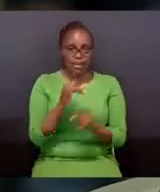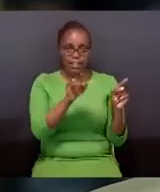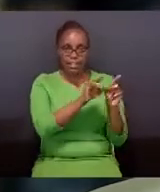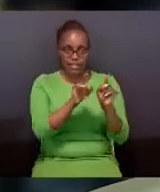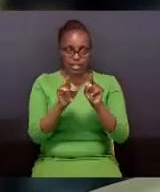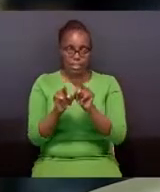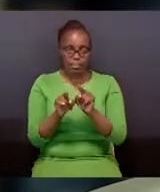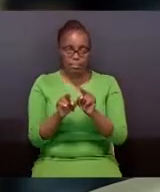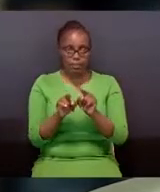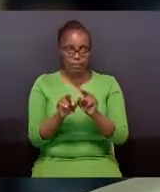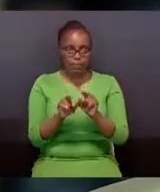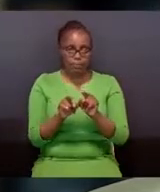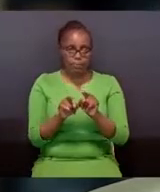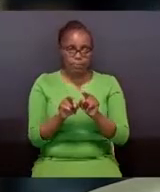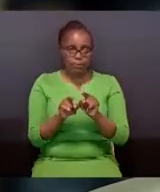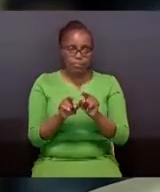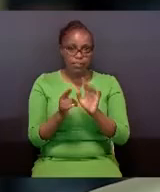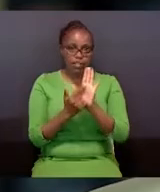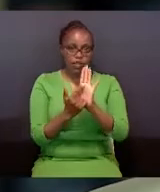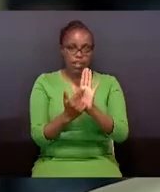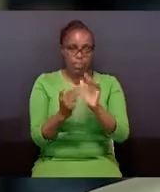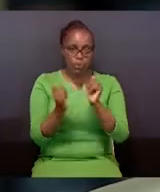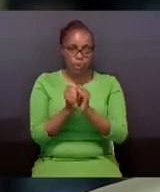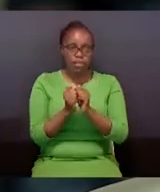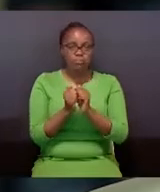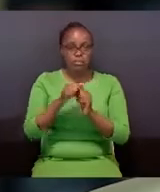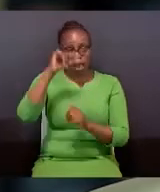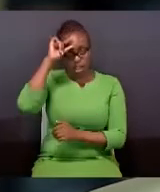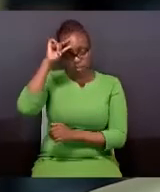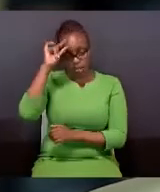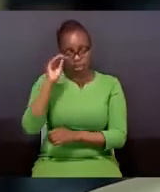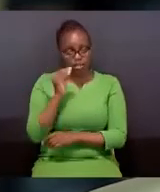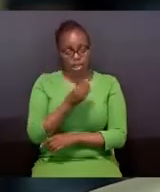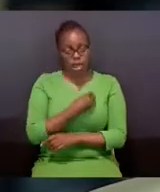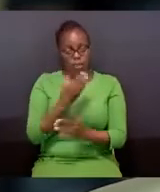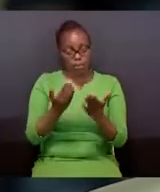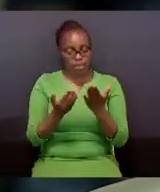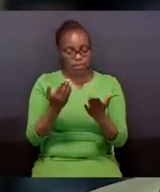with, let's say, in our cabinet.